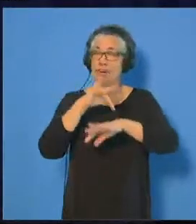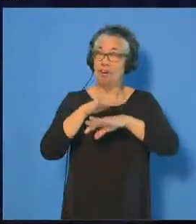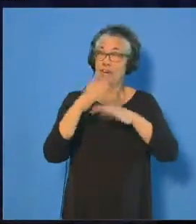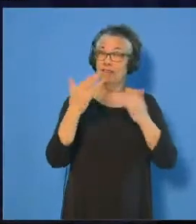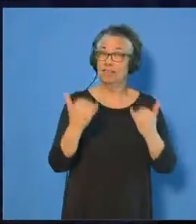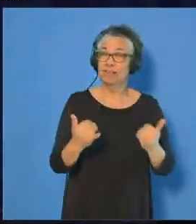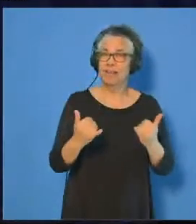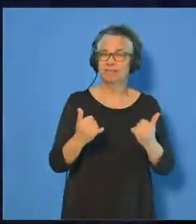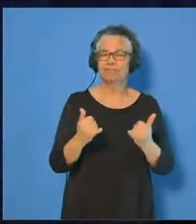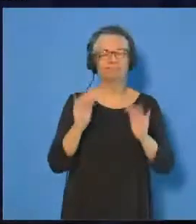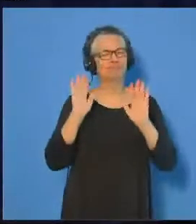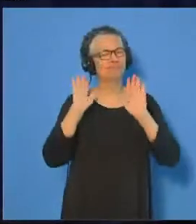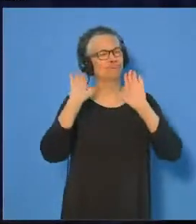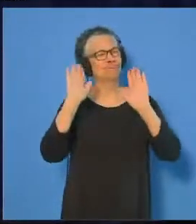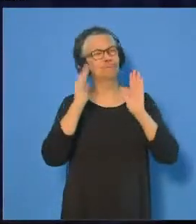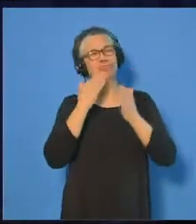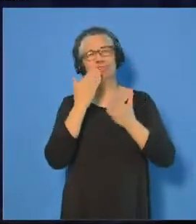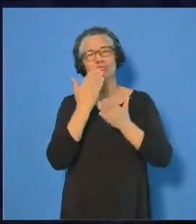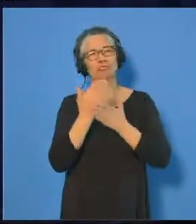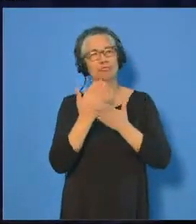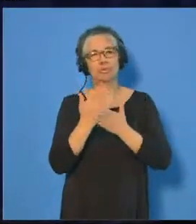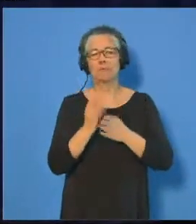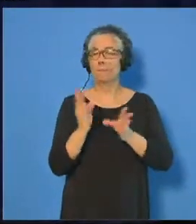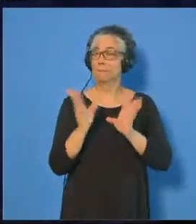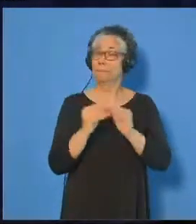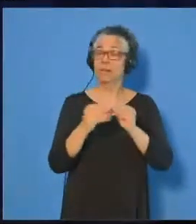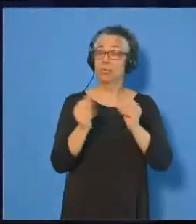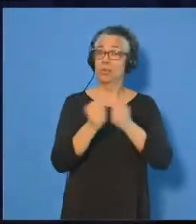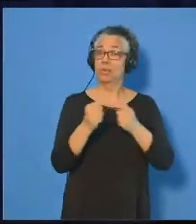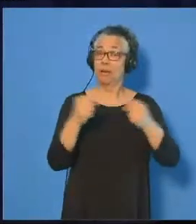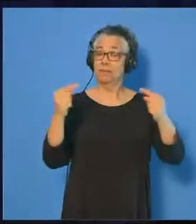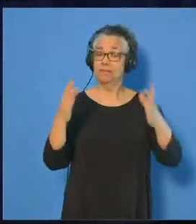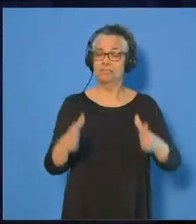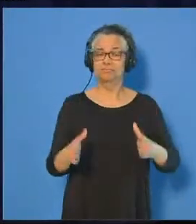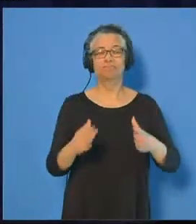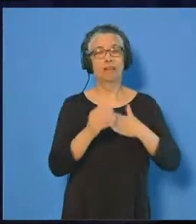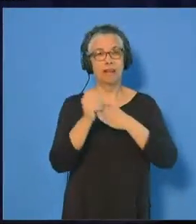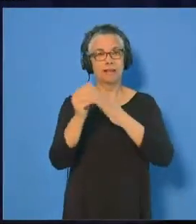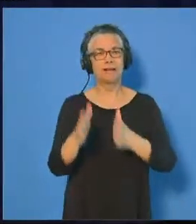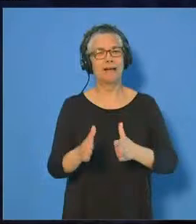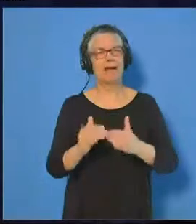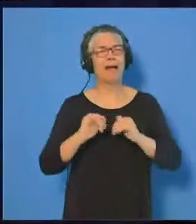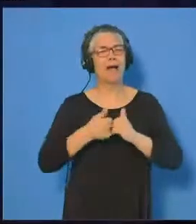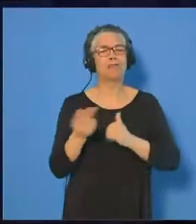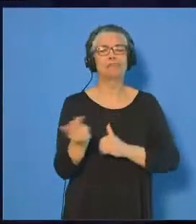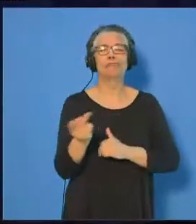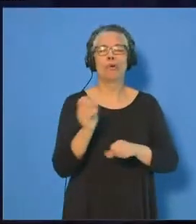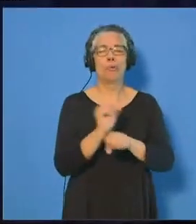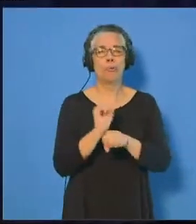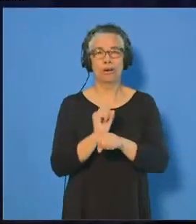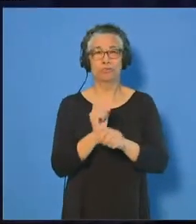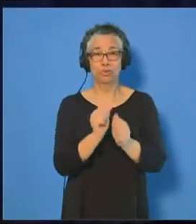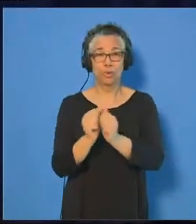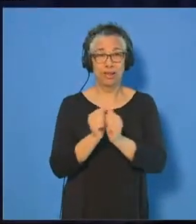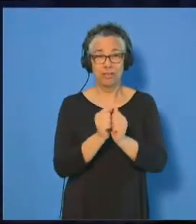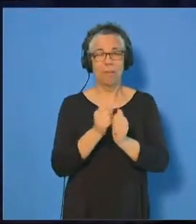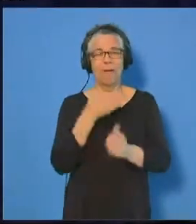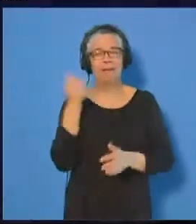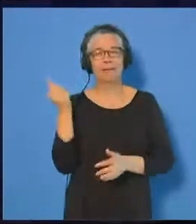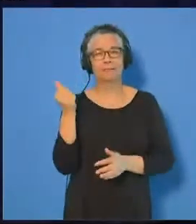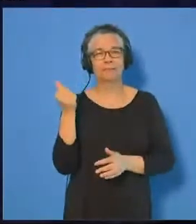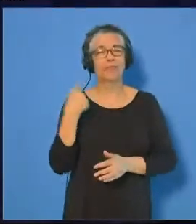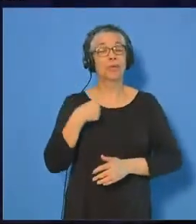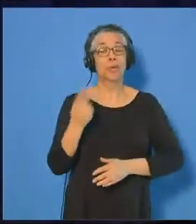had a productive meeting with the opposition leader on how we can work together even better. We believe that no matter